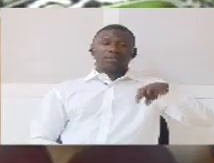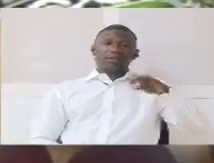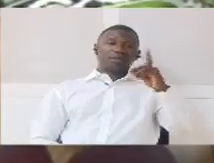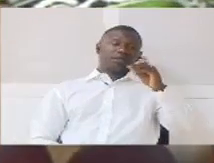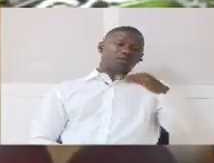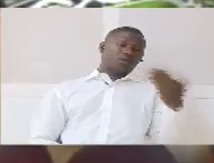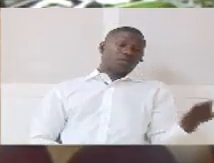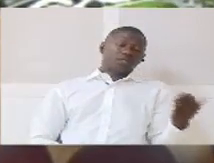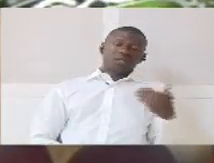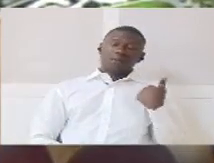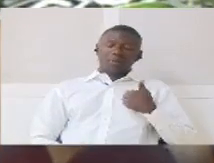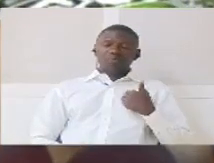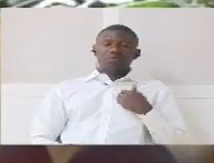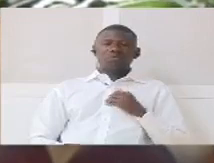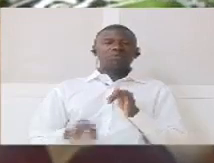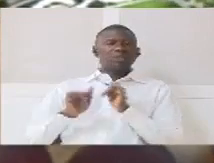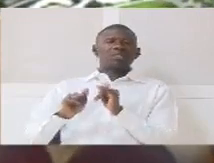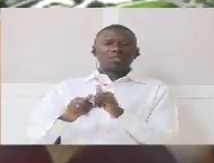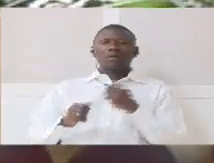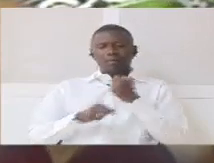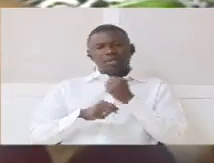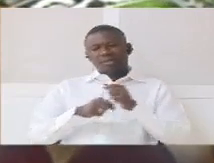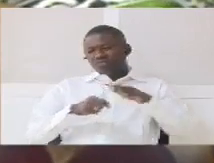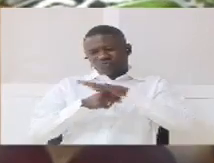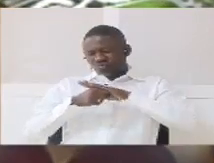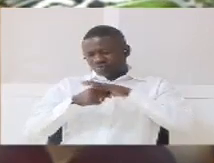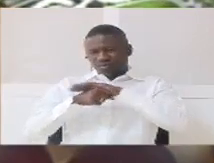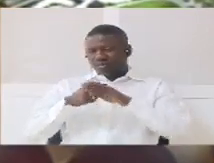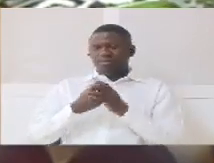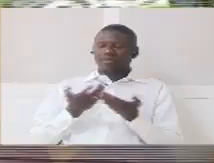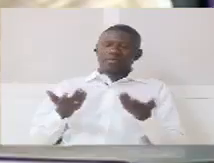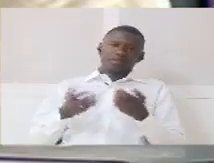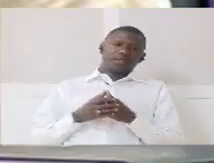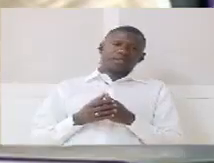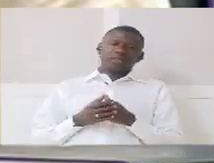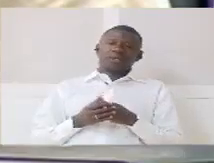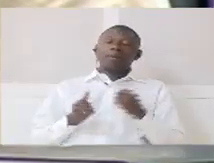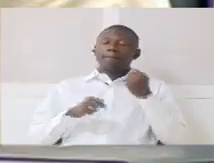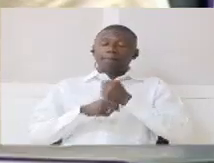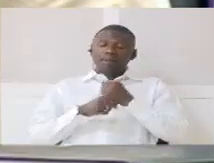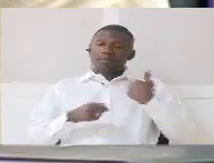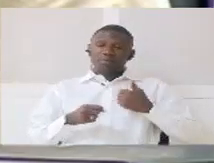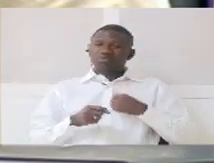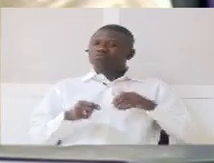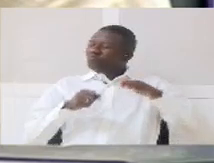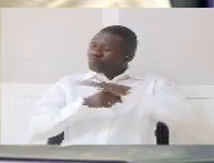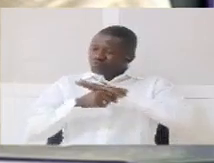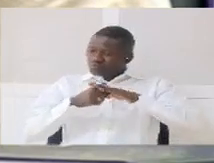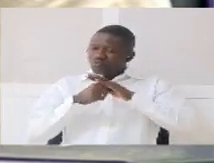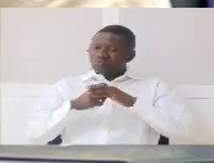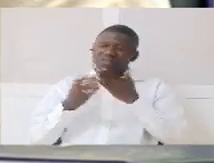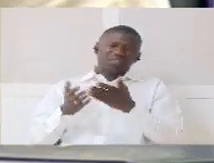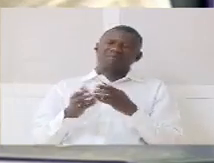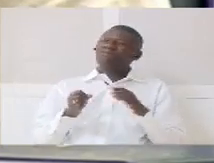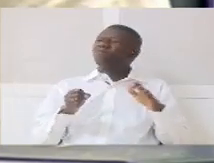facilities to the extent that people had to be living like sardines in tins. Akoni ajibe, wo molu la